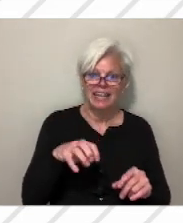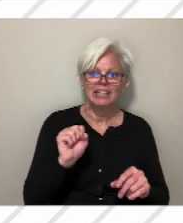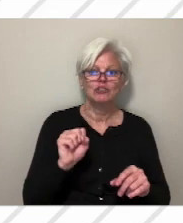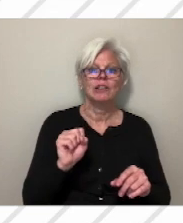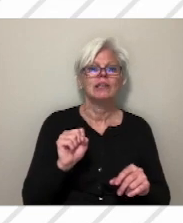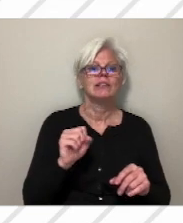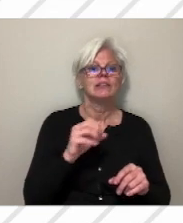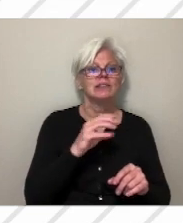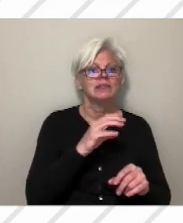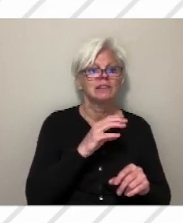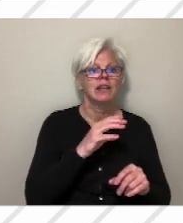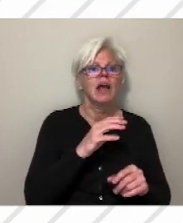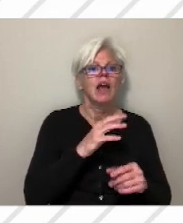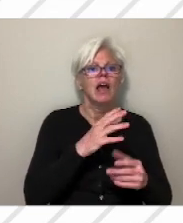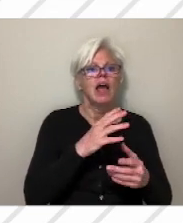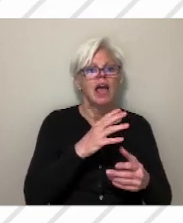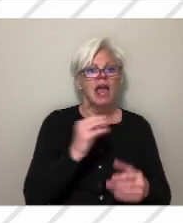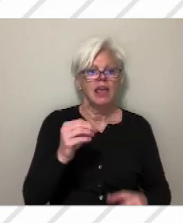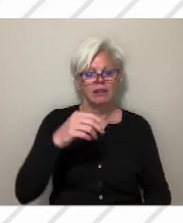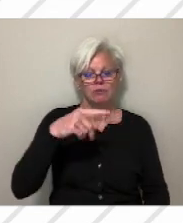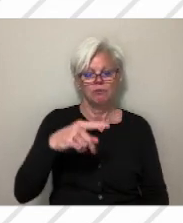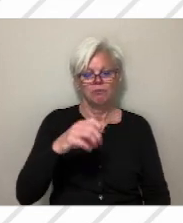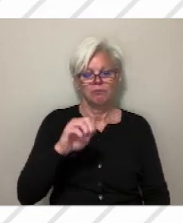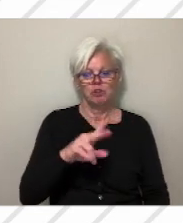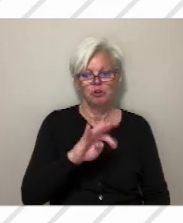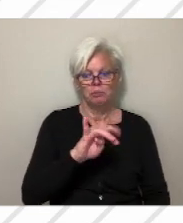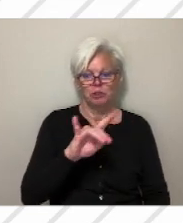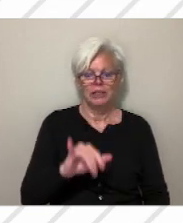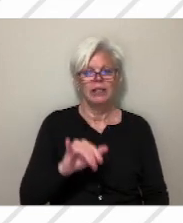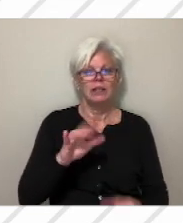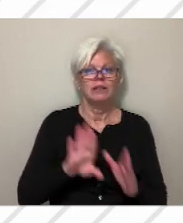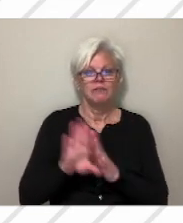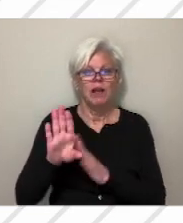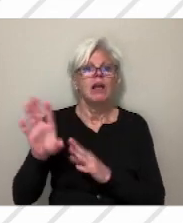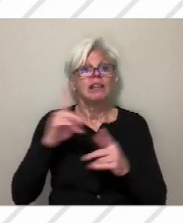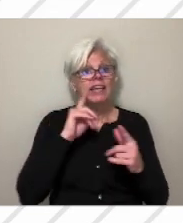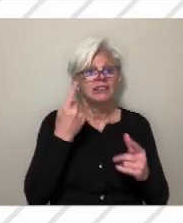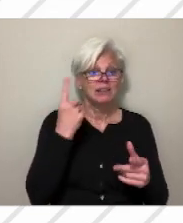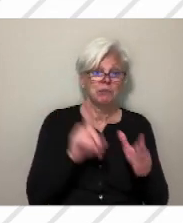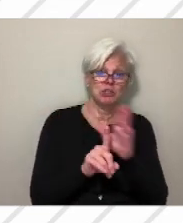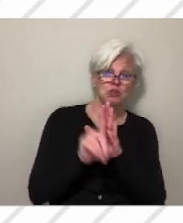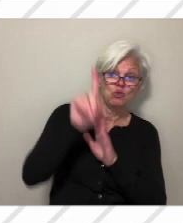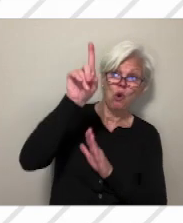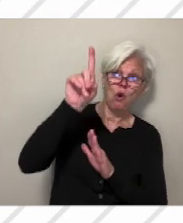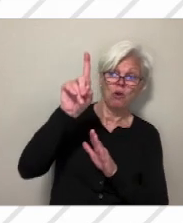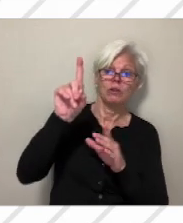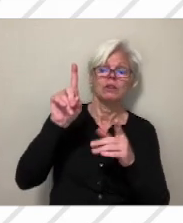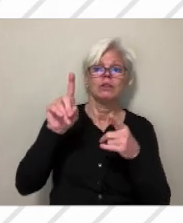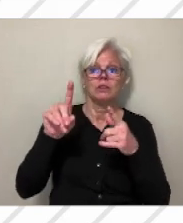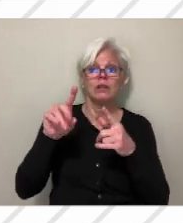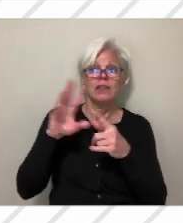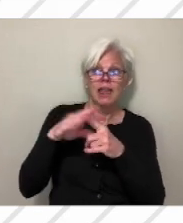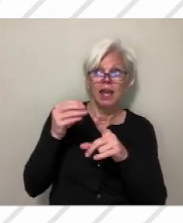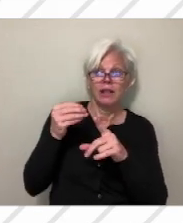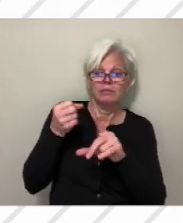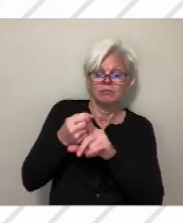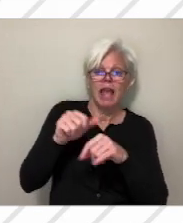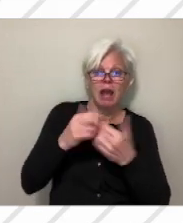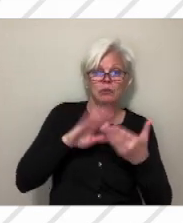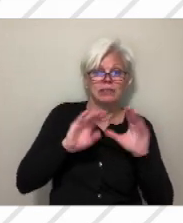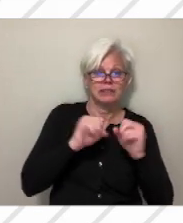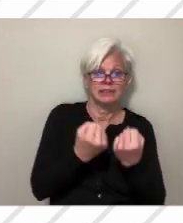matters because how tall someone is, for example, has implications for how they are treated in our society. And